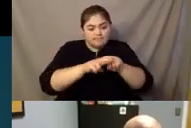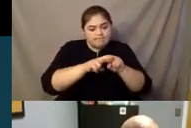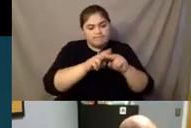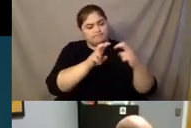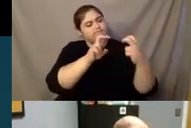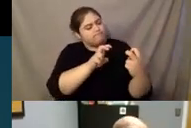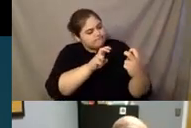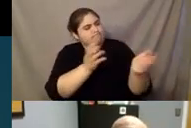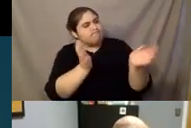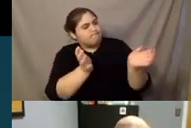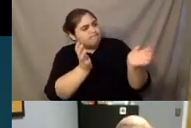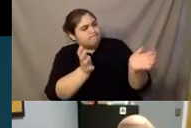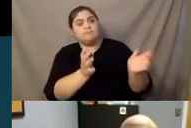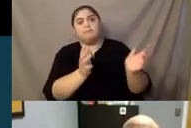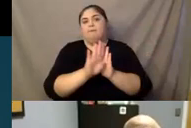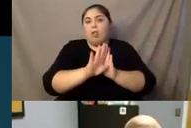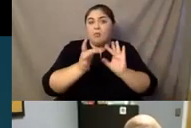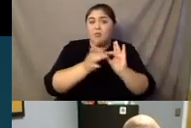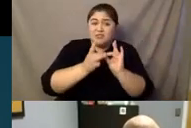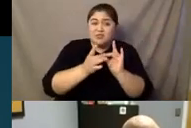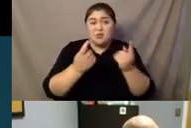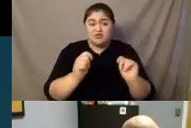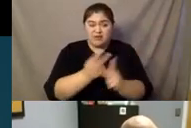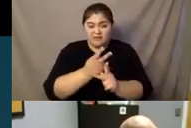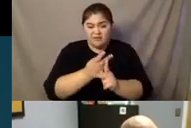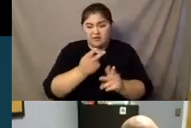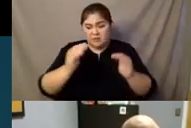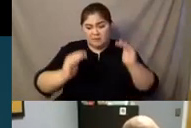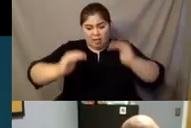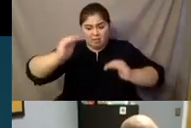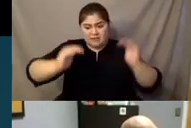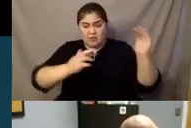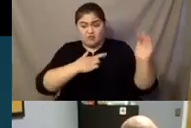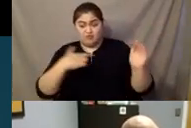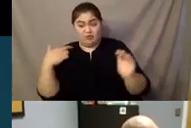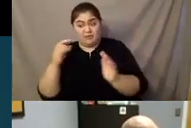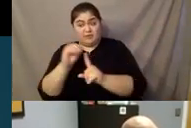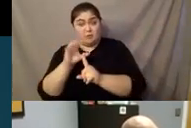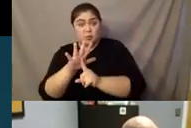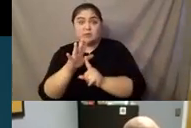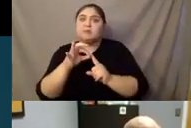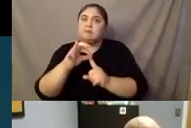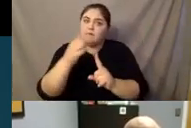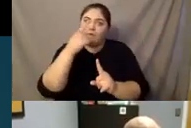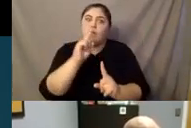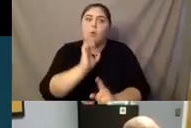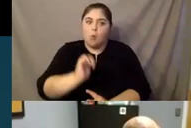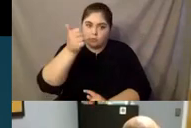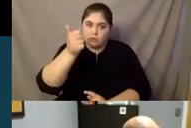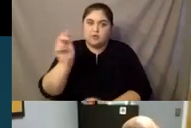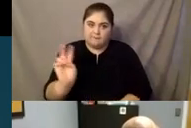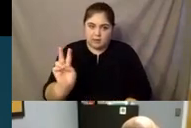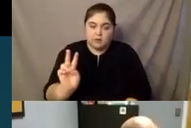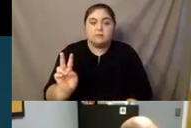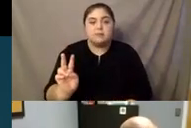with. And so we're obviously balancing the risks of exposure, particularly with our elderly victims,